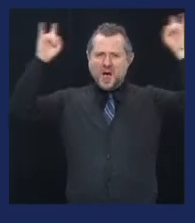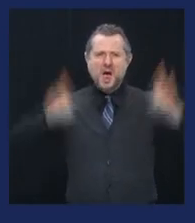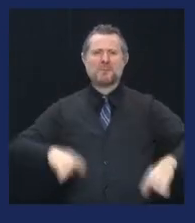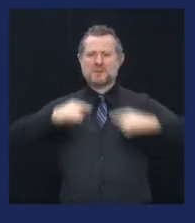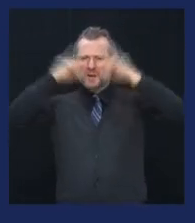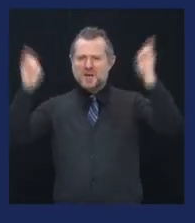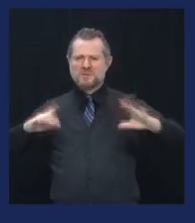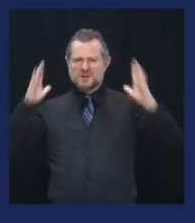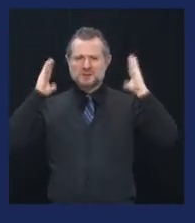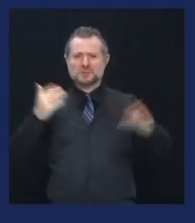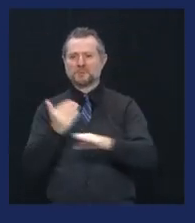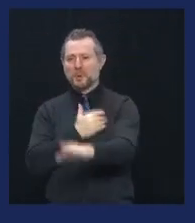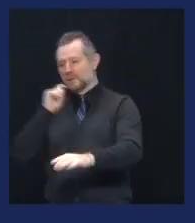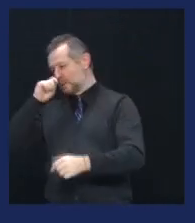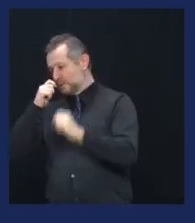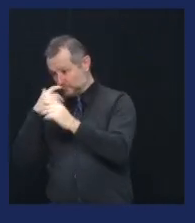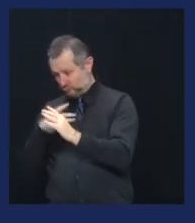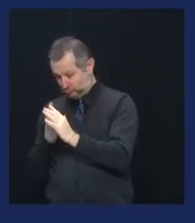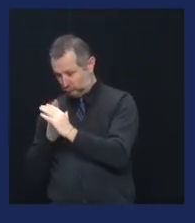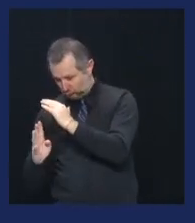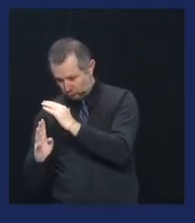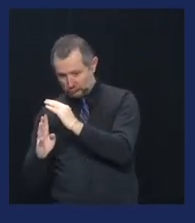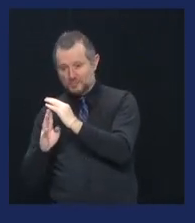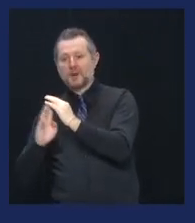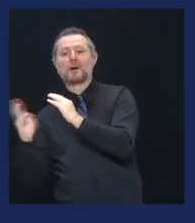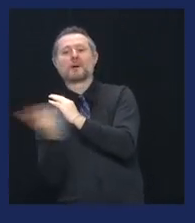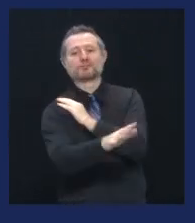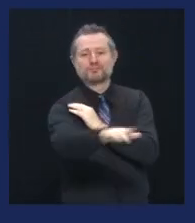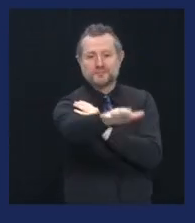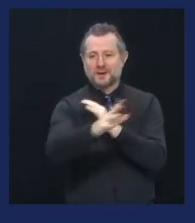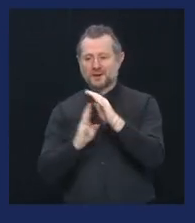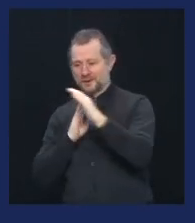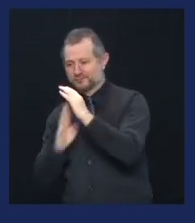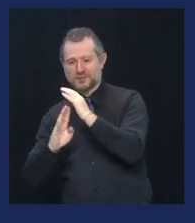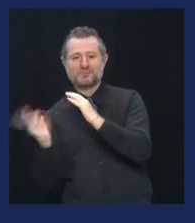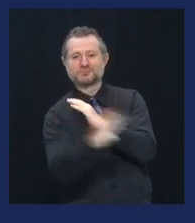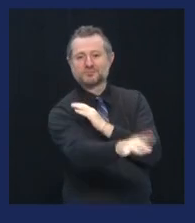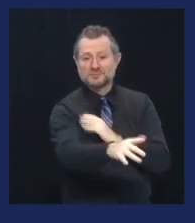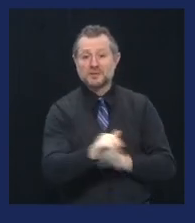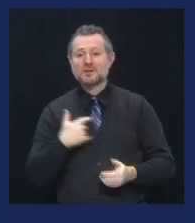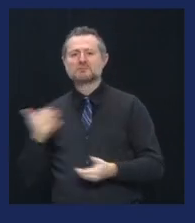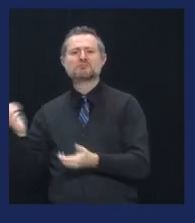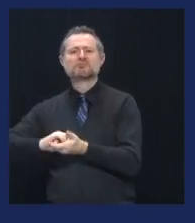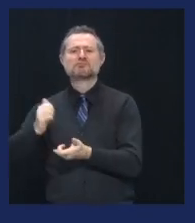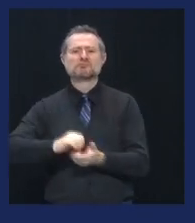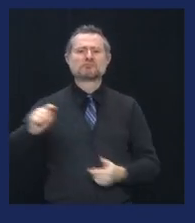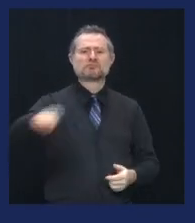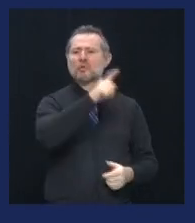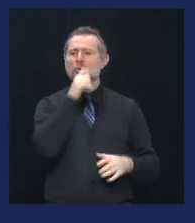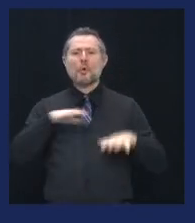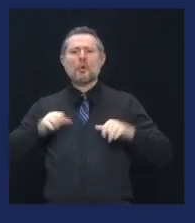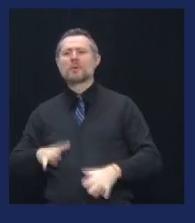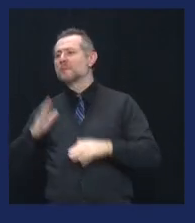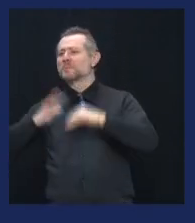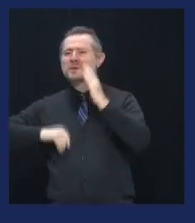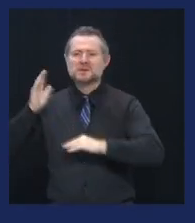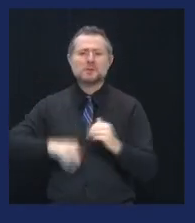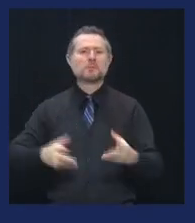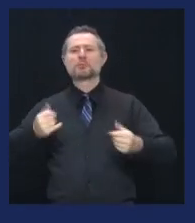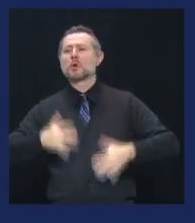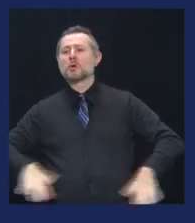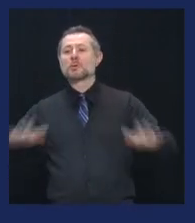to scale. Next, we will work with property owners and management companies to reopen COVID-safe